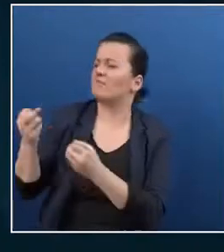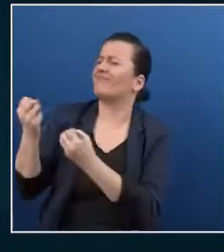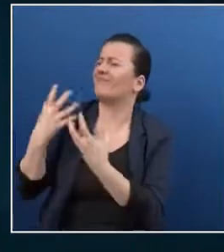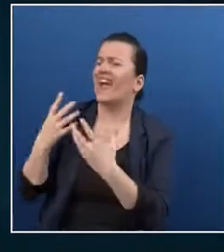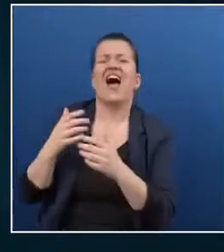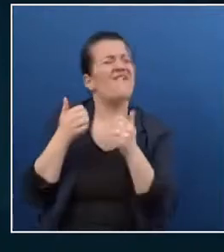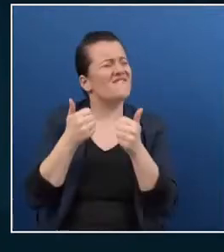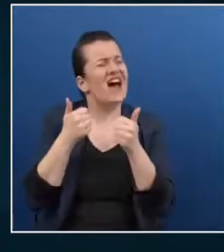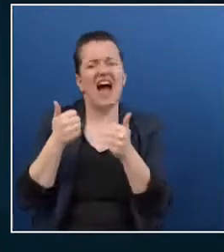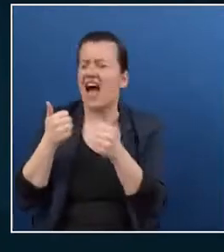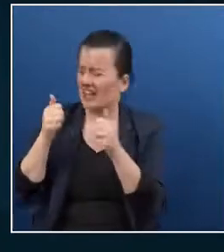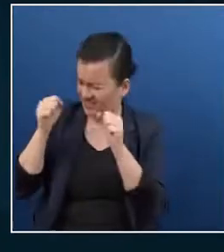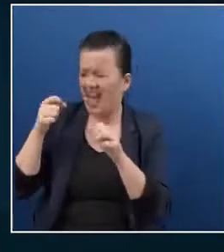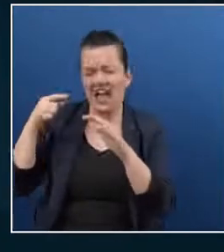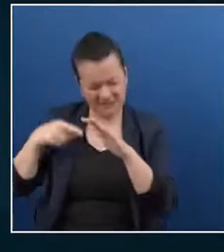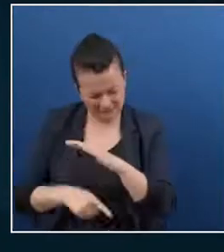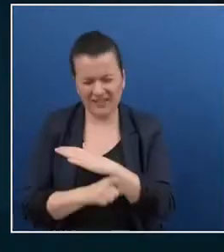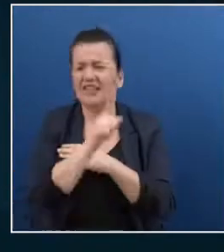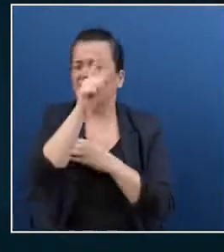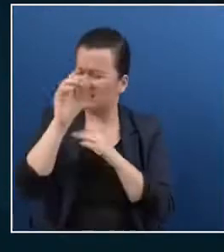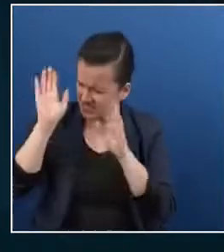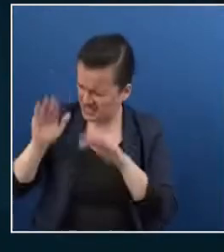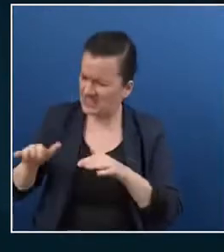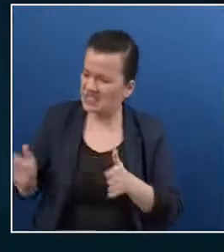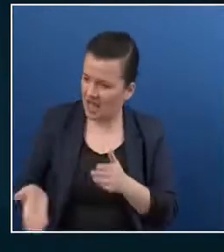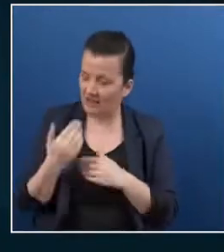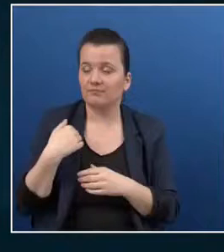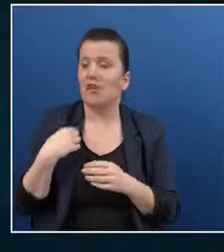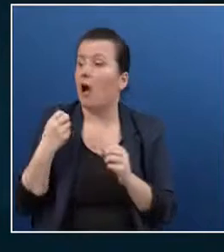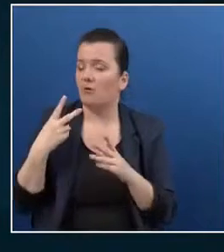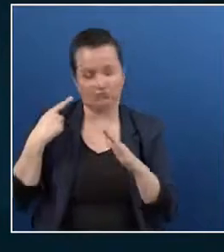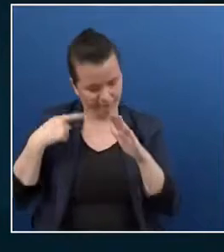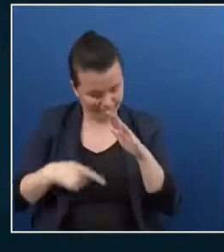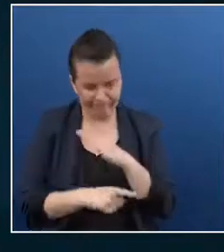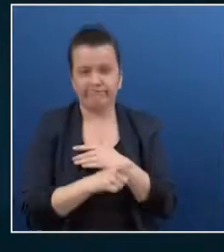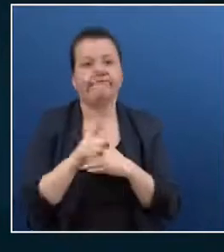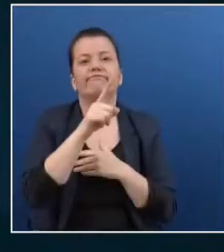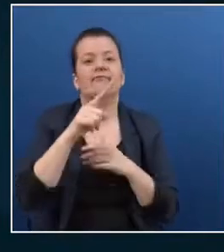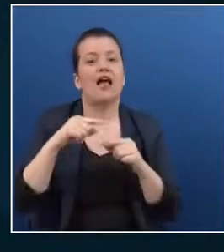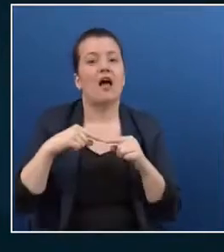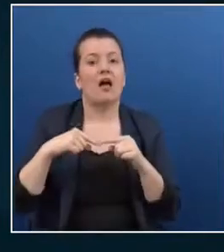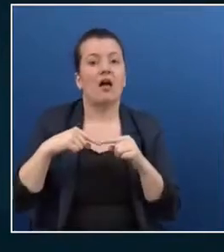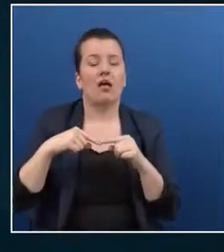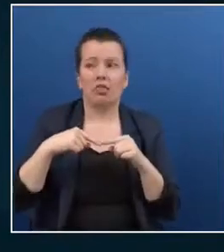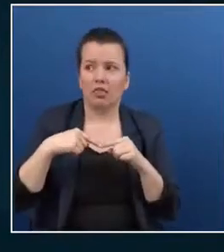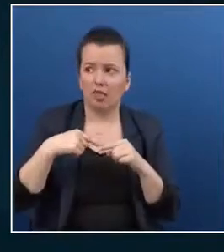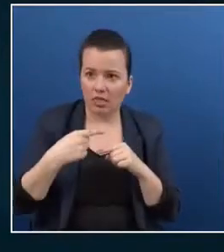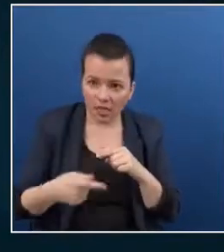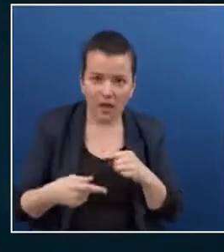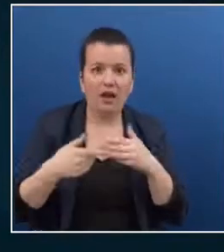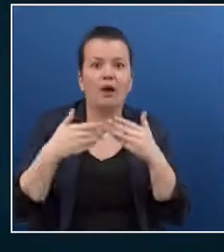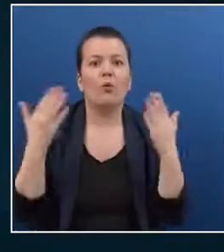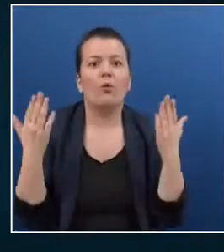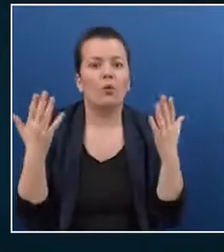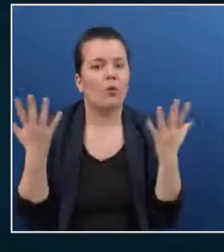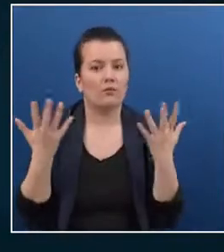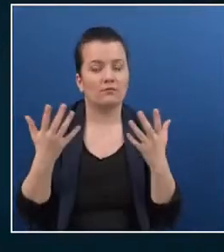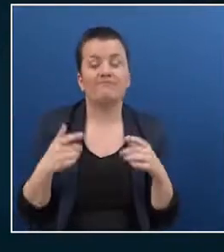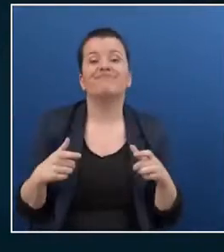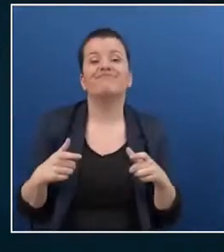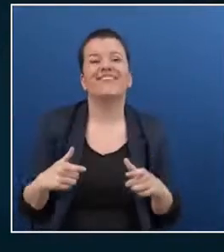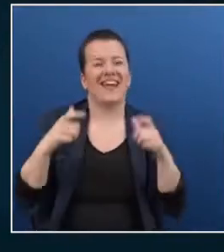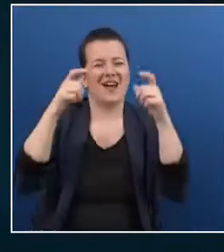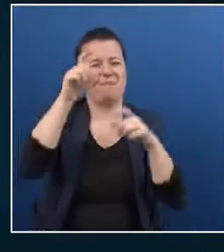go back in." And the next day I saw the gentleman that runs the building. And I